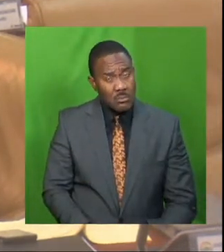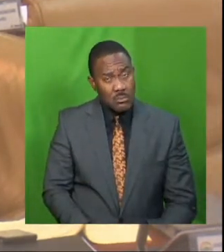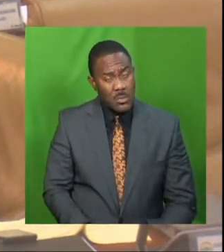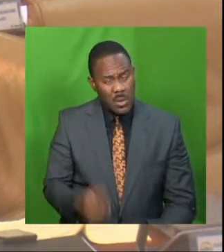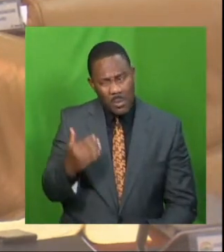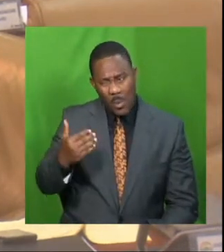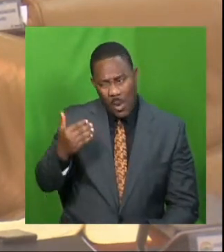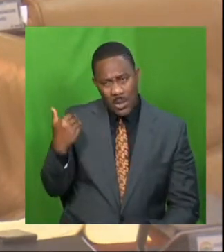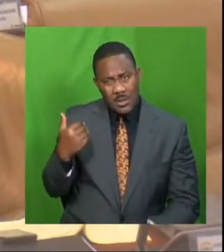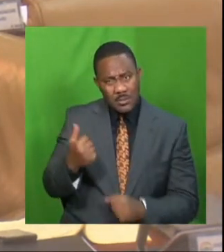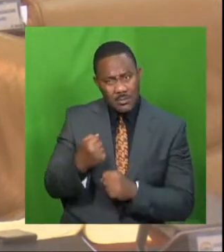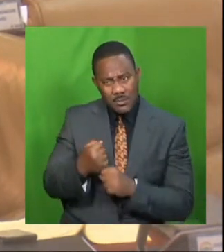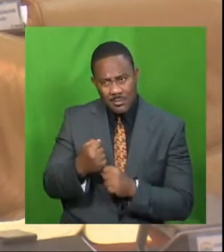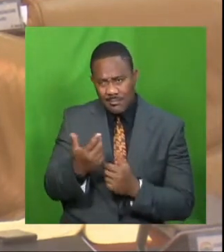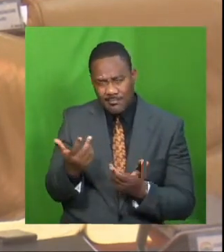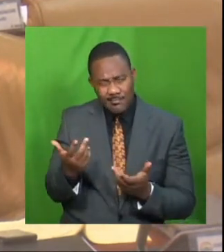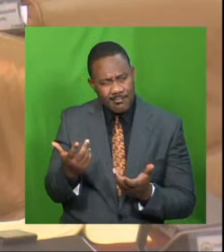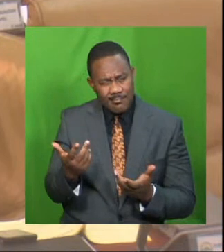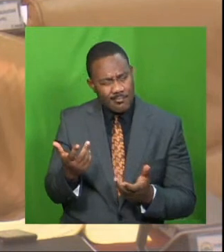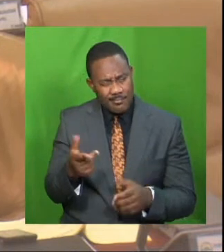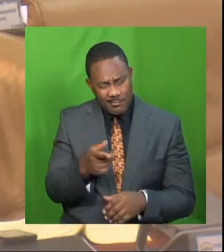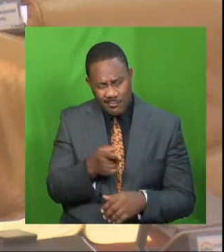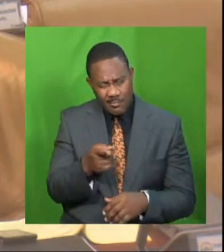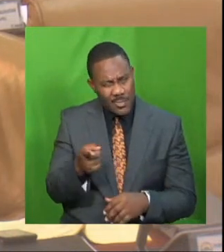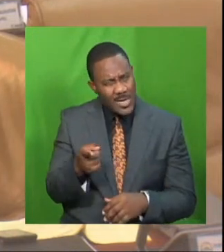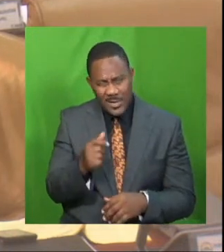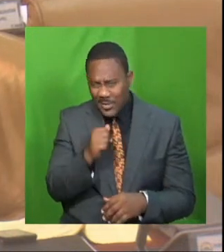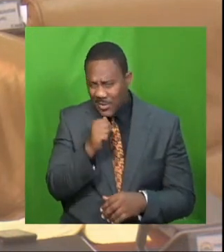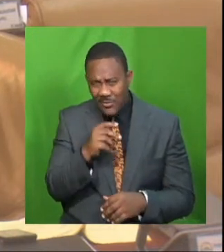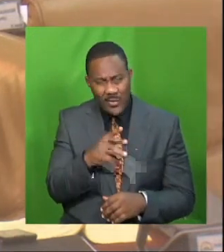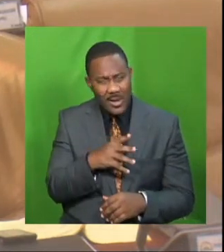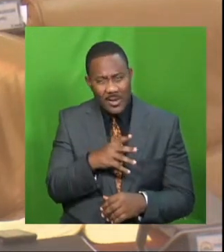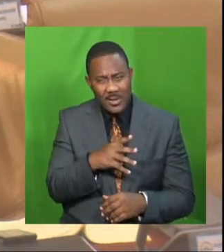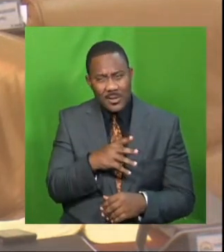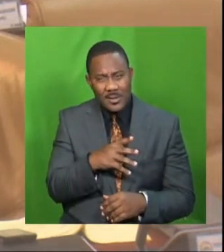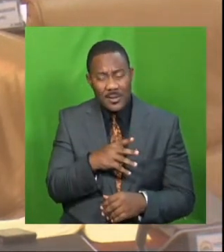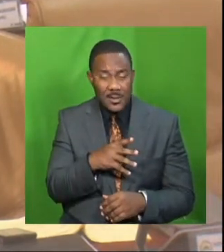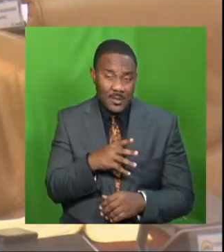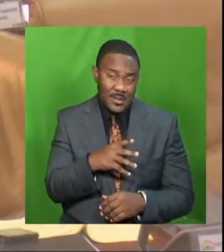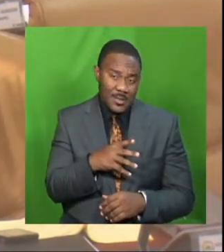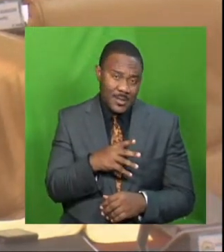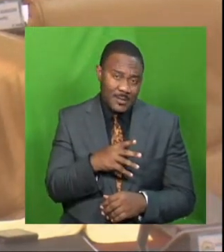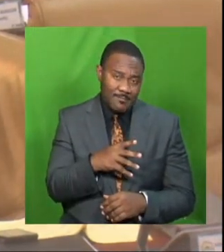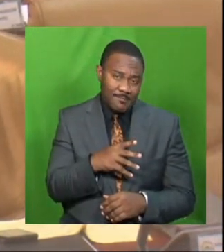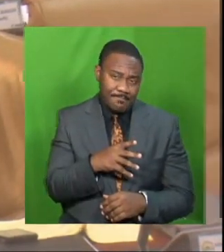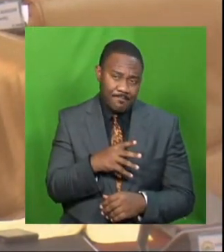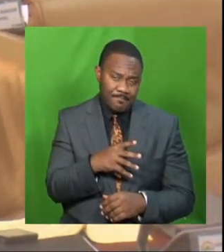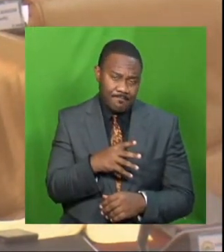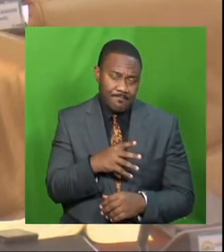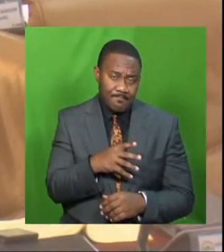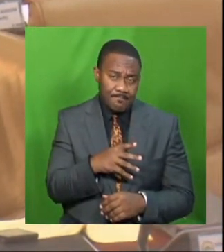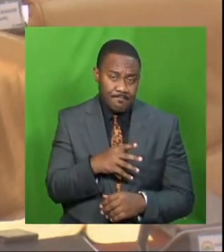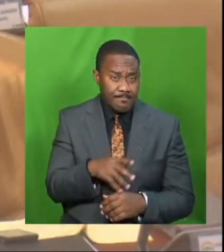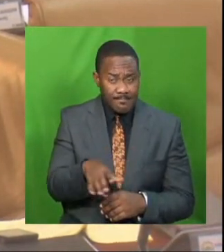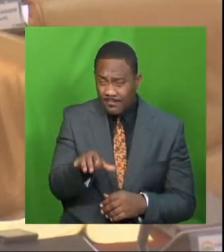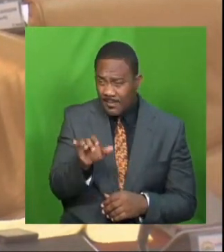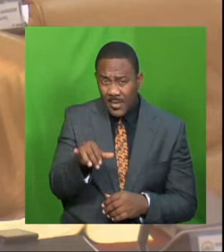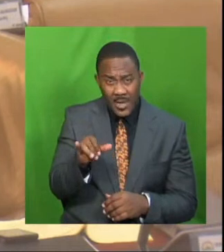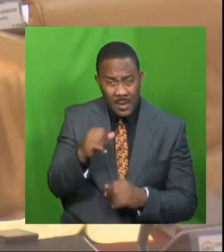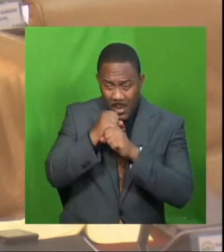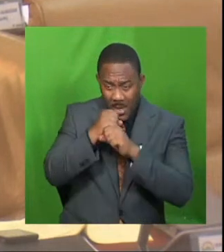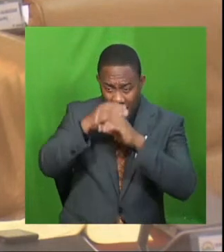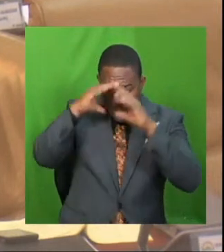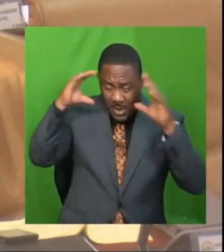year. It doesn't look good at all, and that's not the kind of image we want to have,